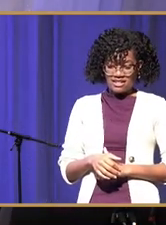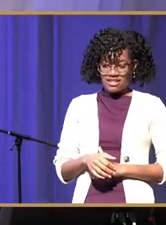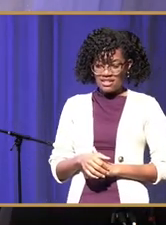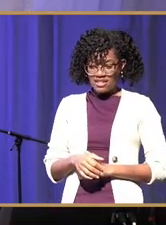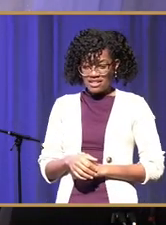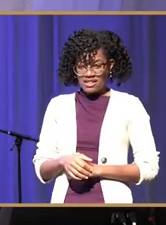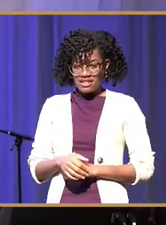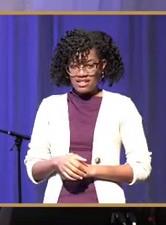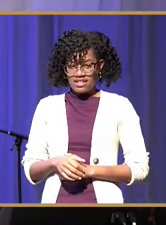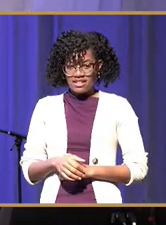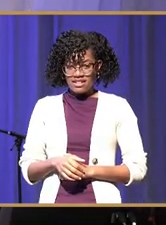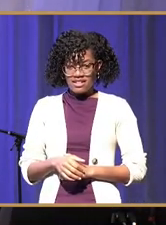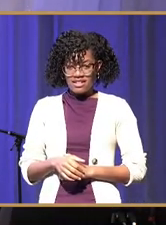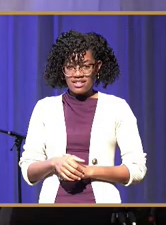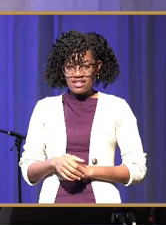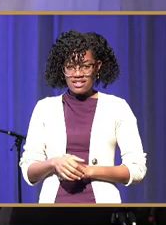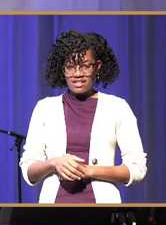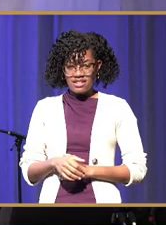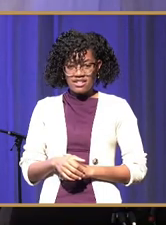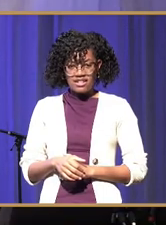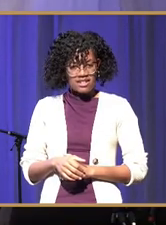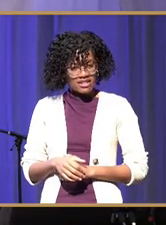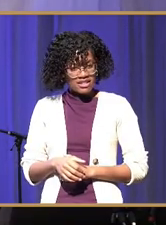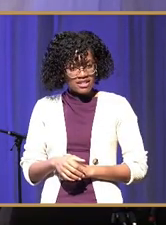Y'all give Dr. Reggie a hand.